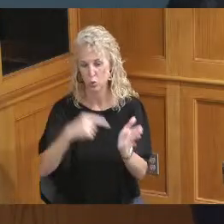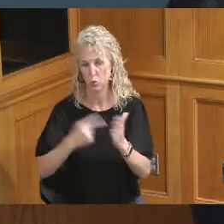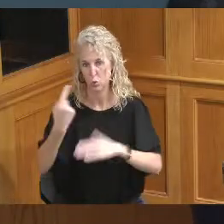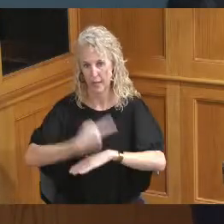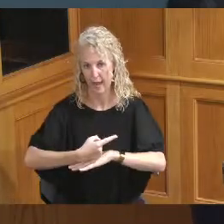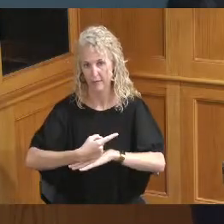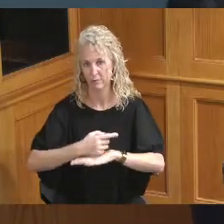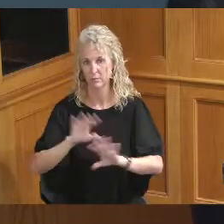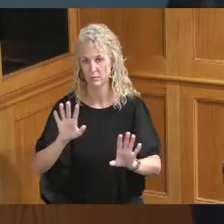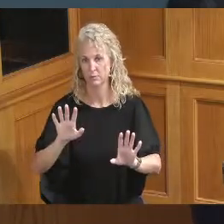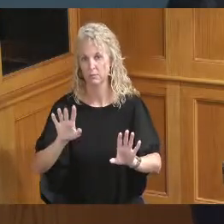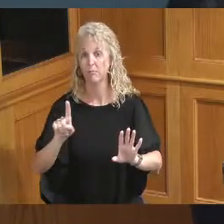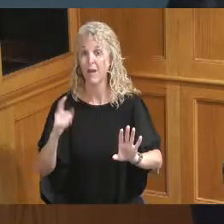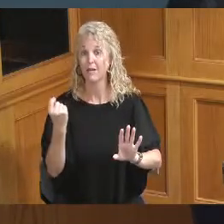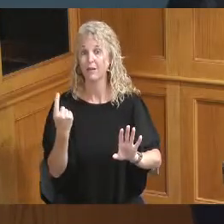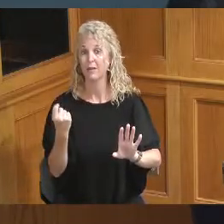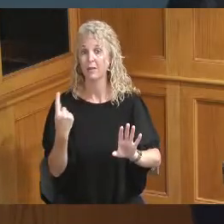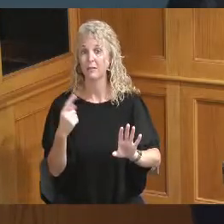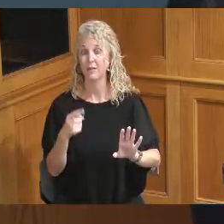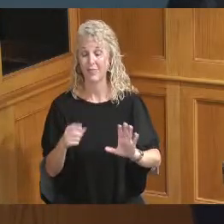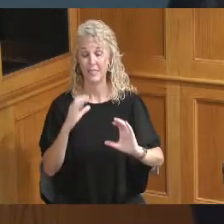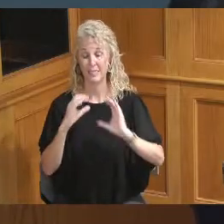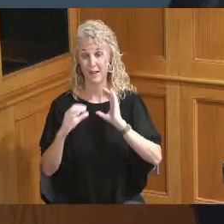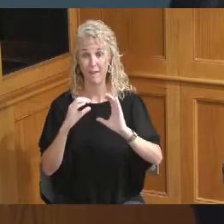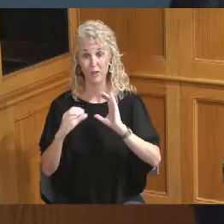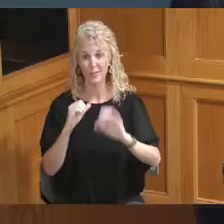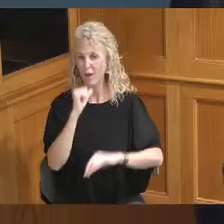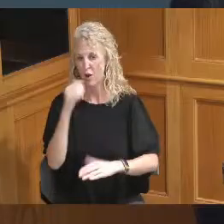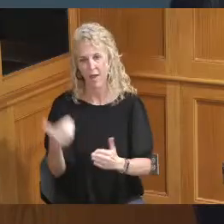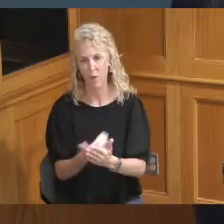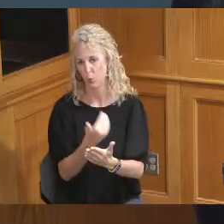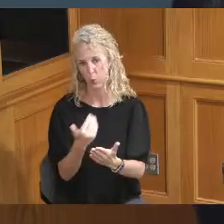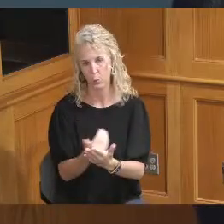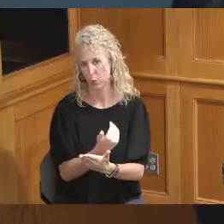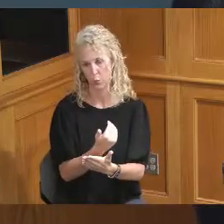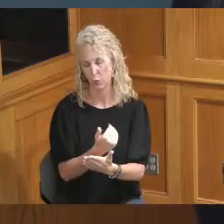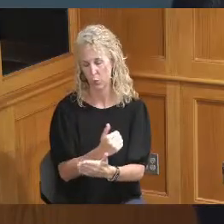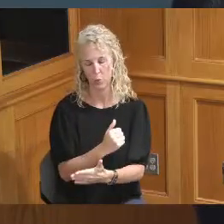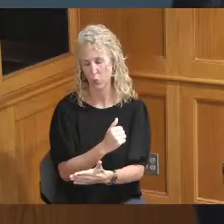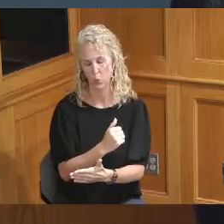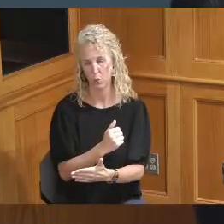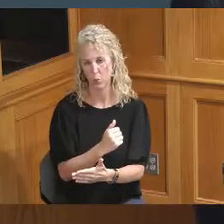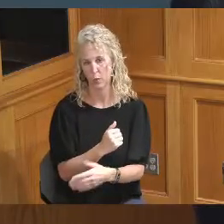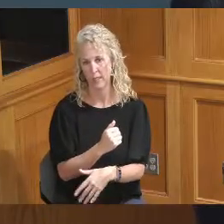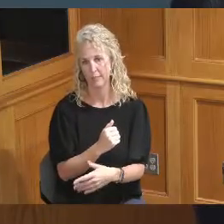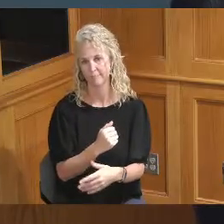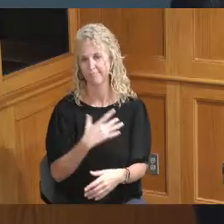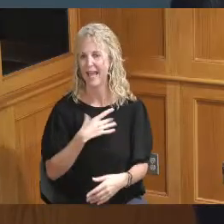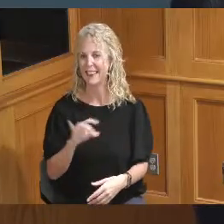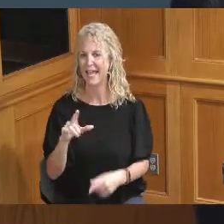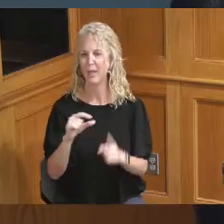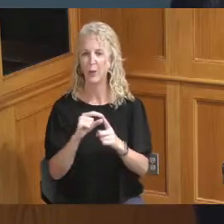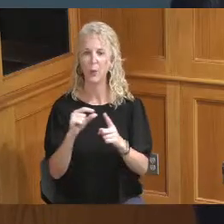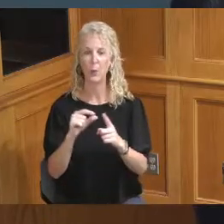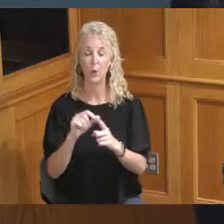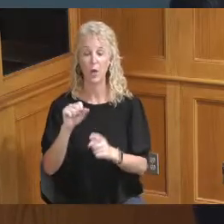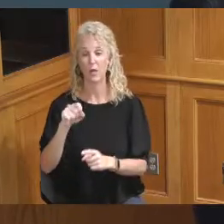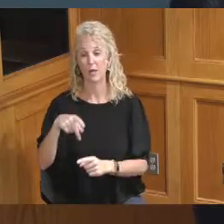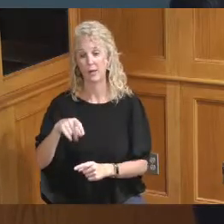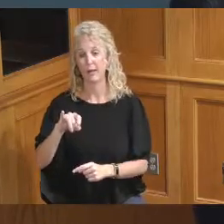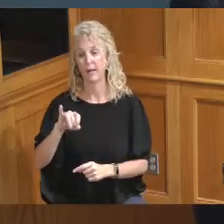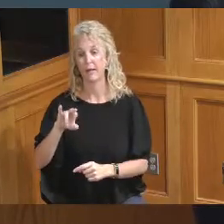deadline. But I do want to say that these conversations have been ongoing. They've ebbed and flowed. Did you say I like the word spirited by way of